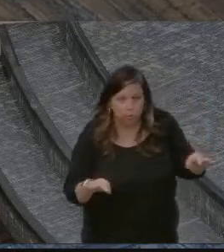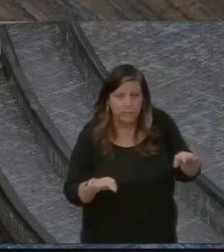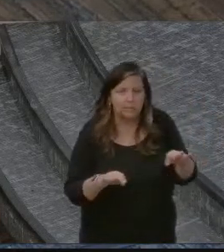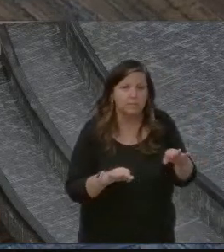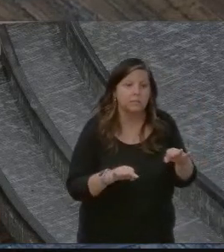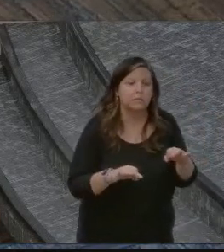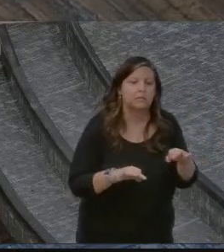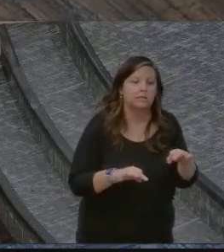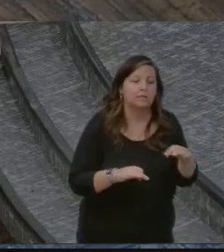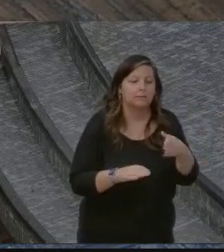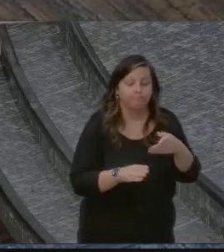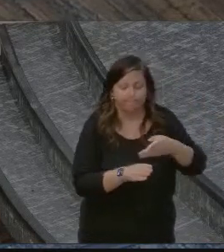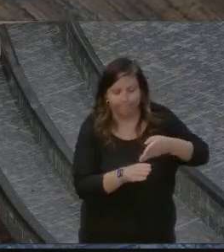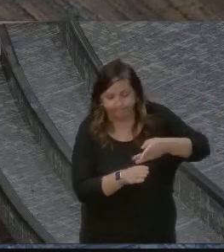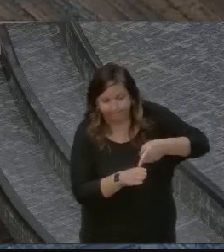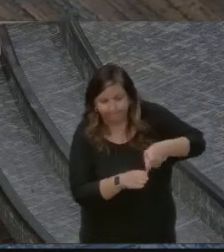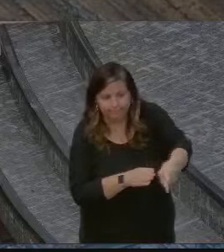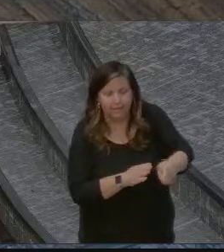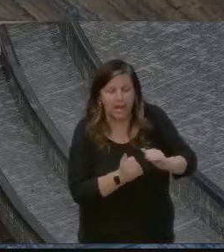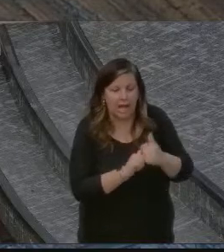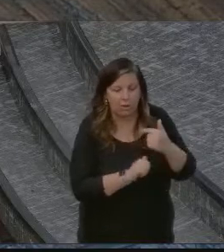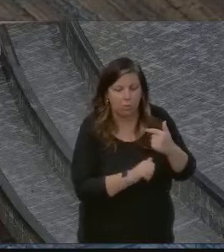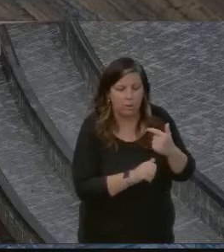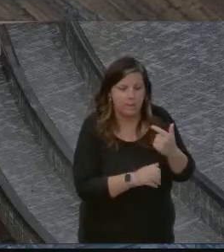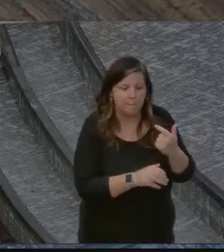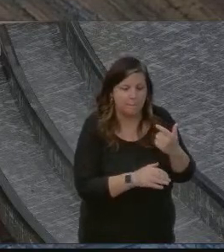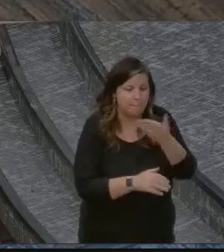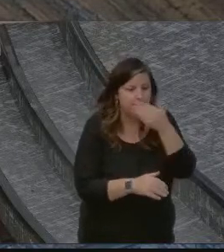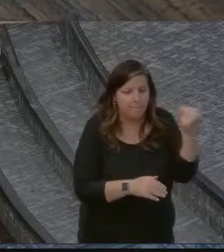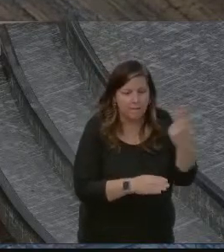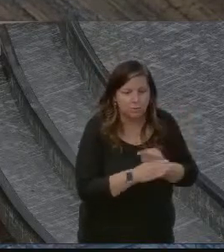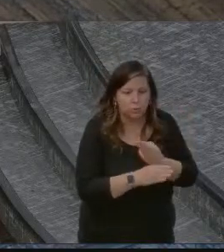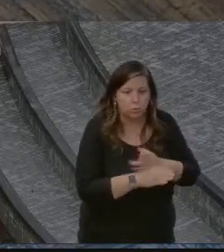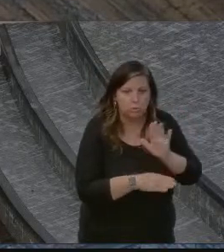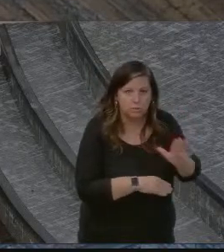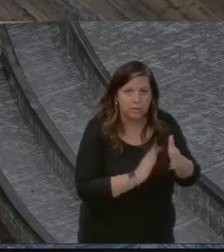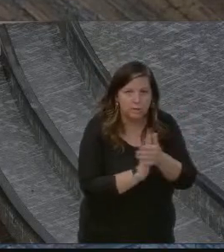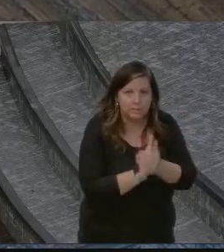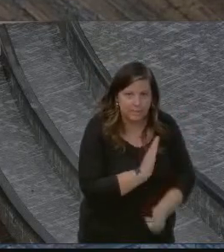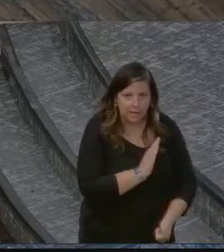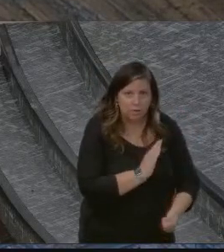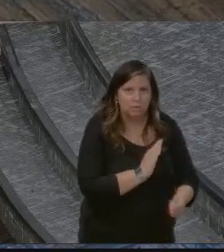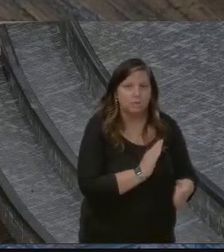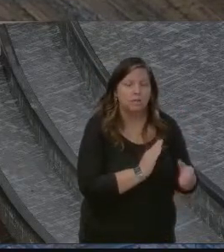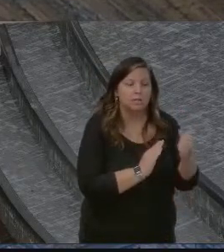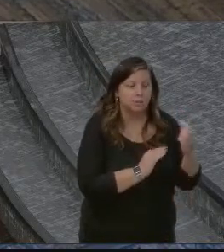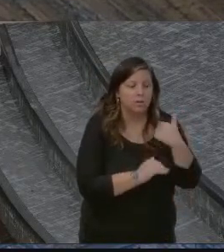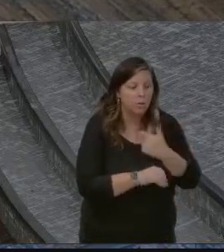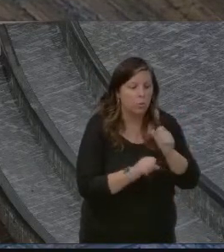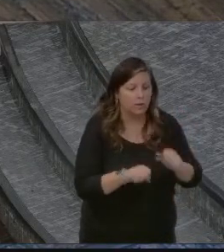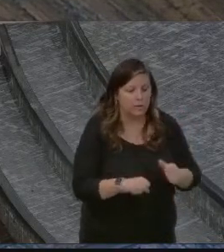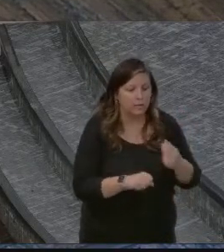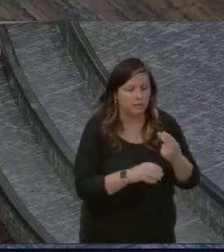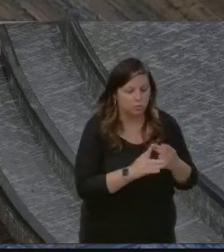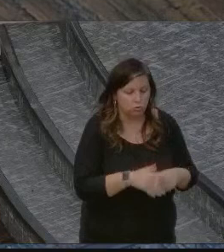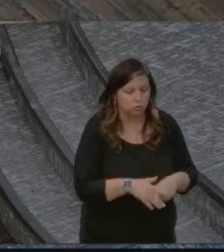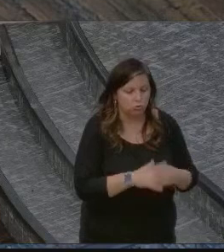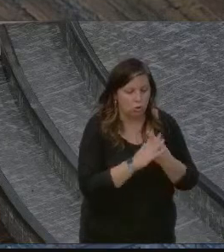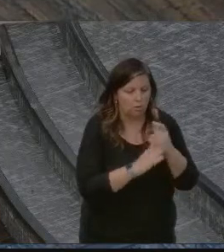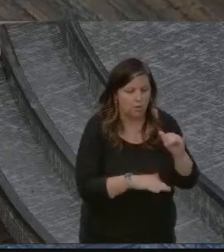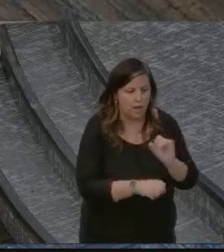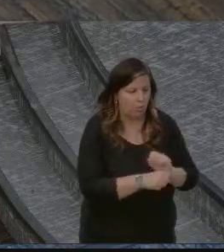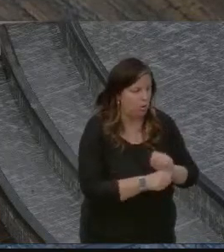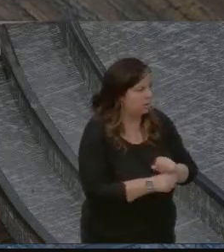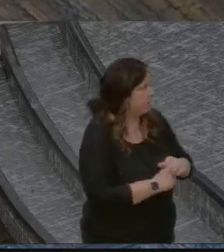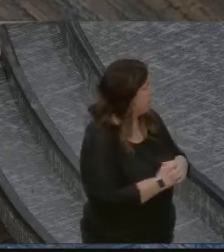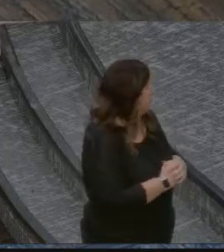we best use them while we have them so that we can start and get it done and then move forward? Mm-hmm. And I don't